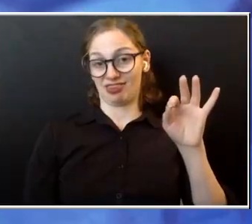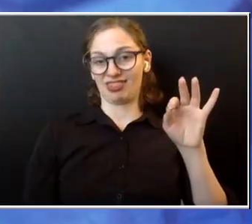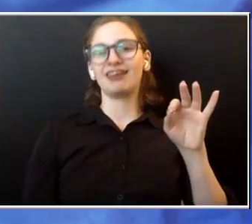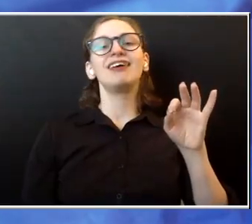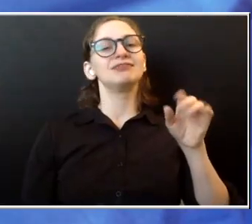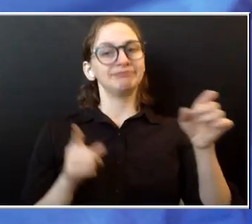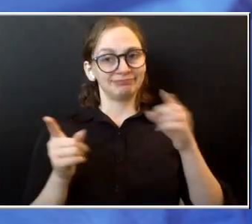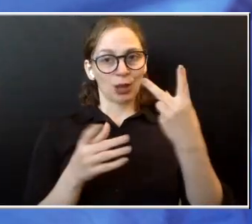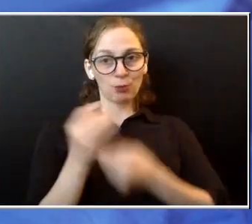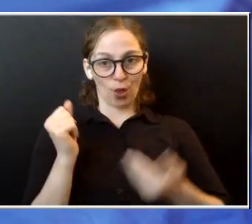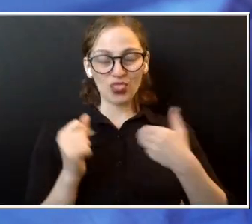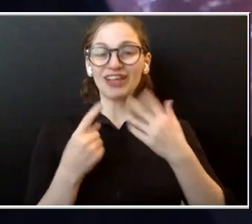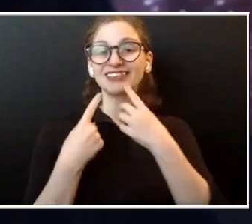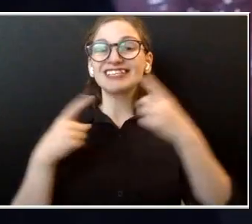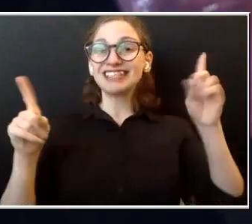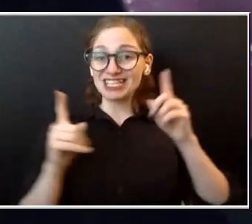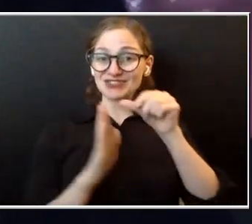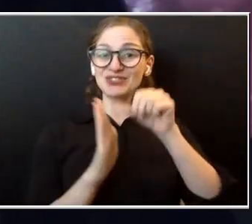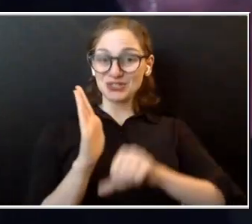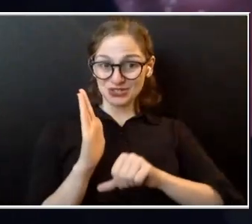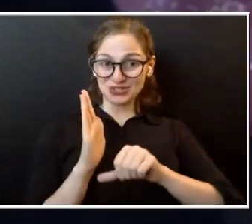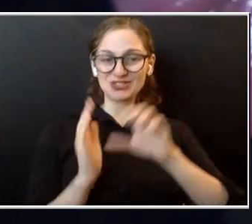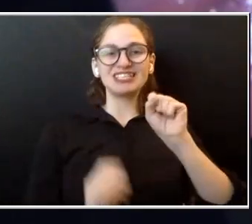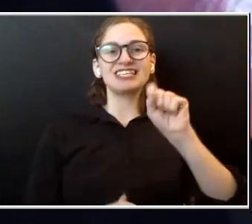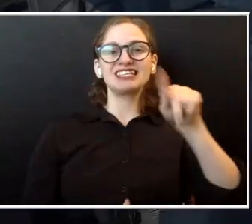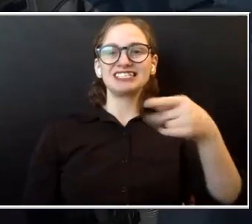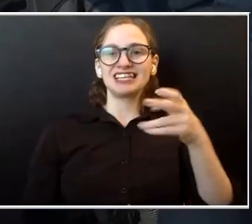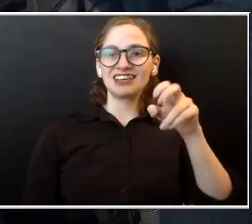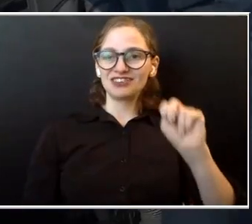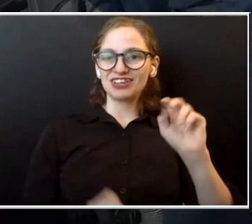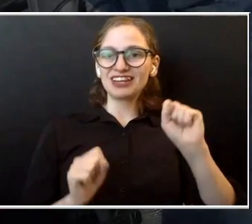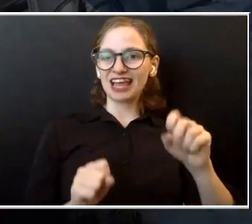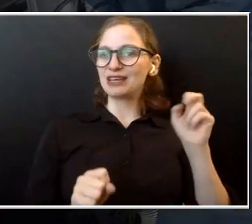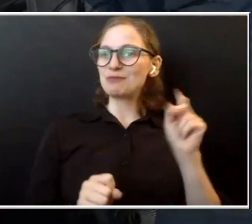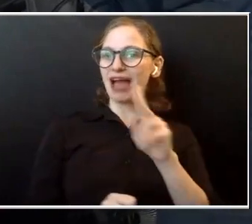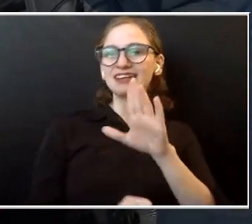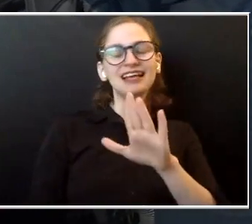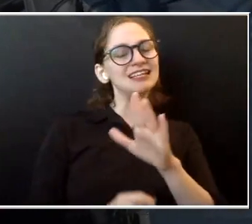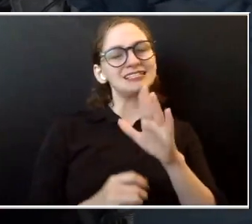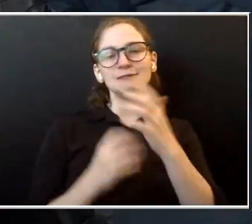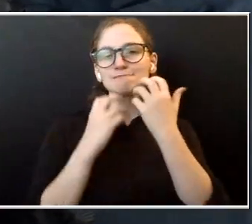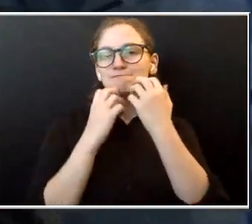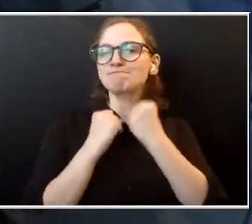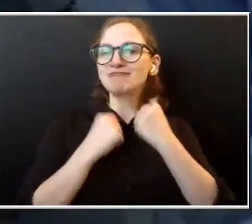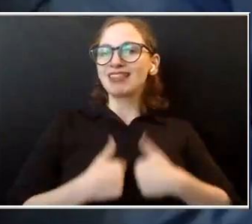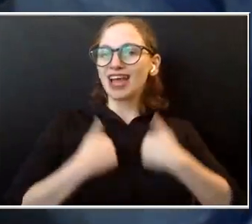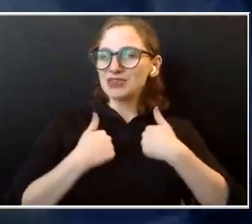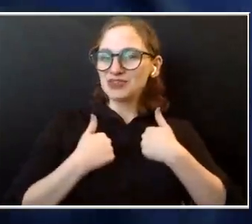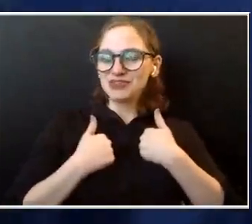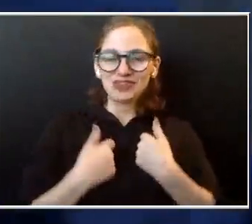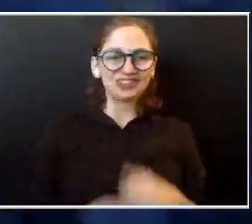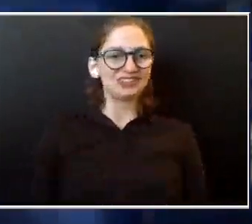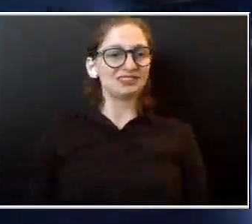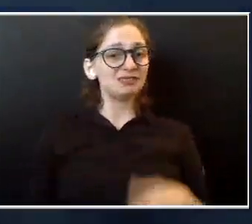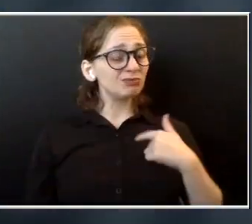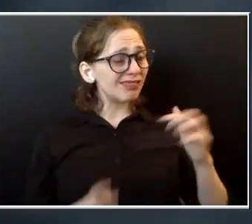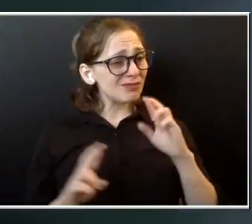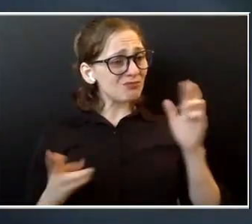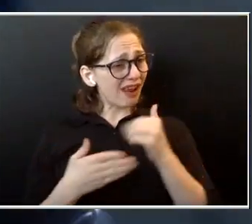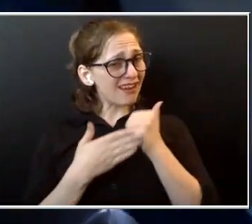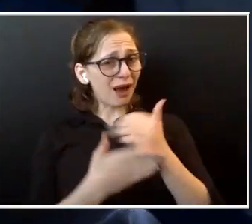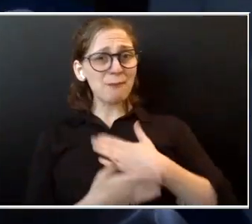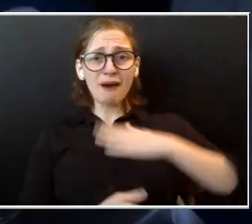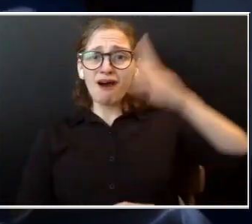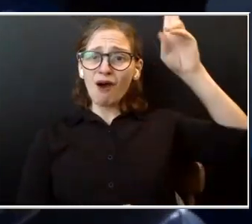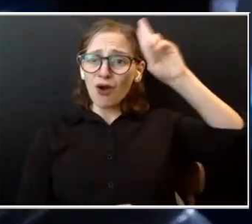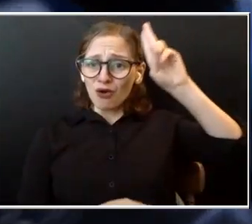and Stephen can get back to living the life he loves. I'm ready to help my uncle, and have him feel good enough